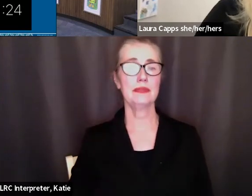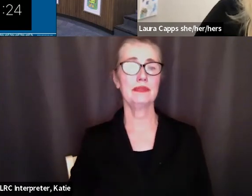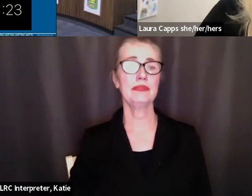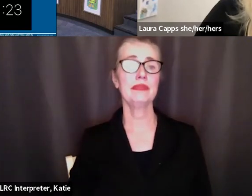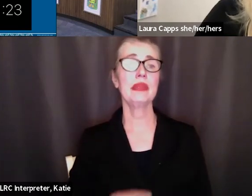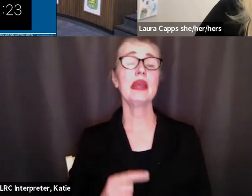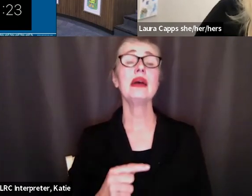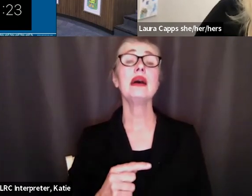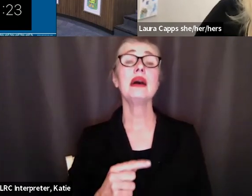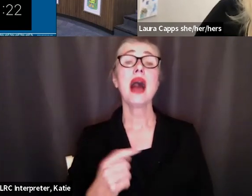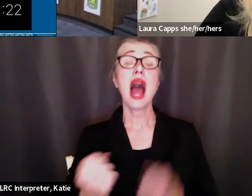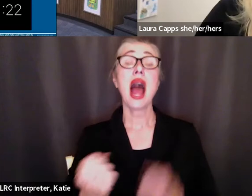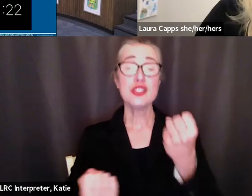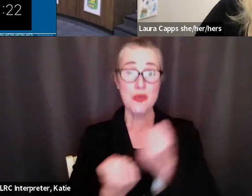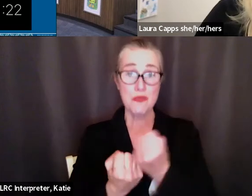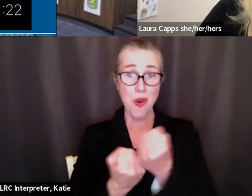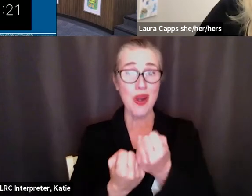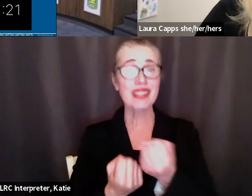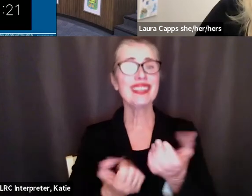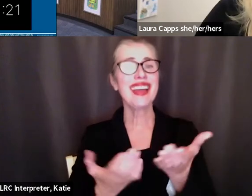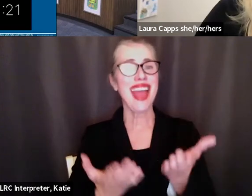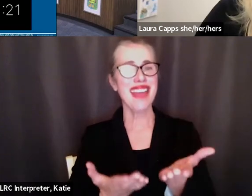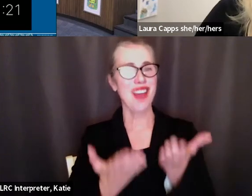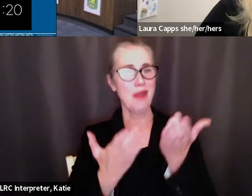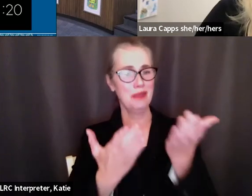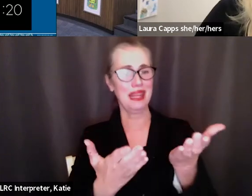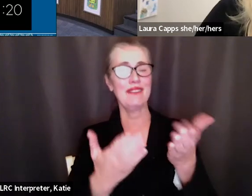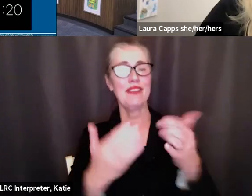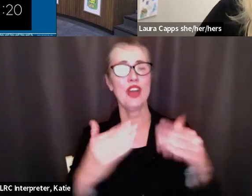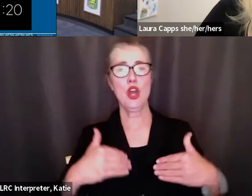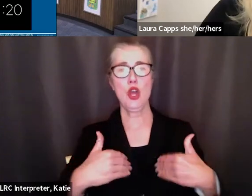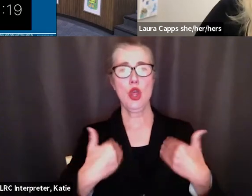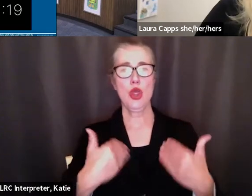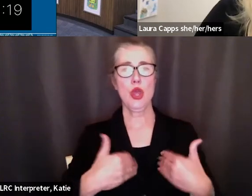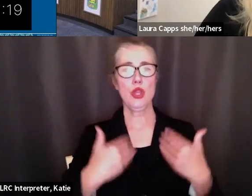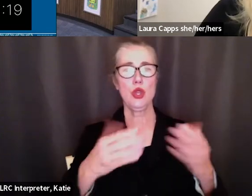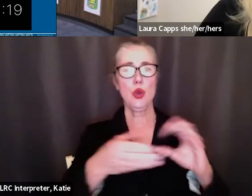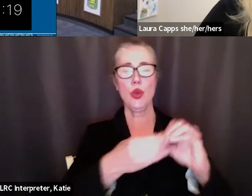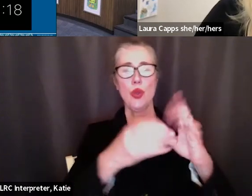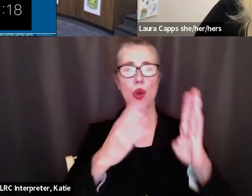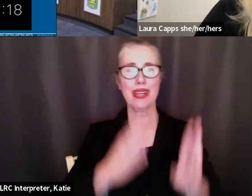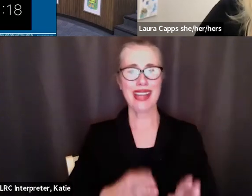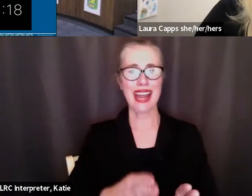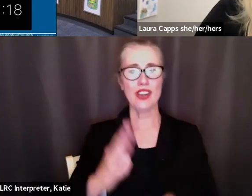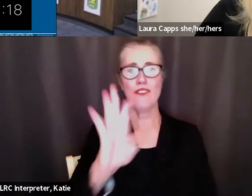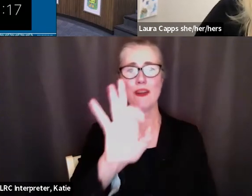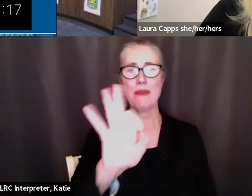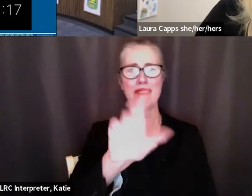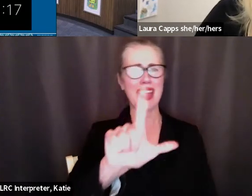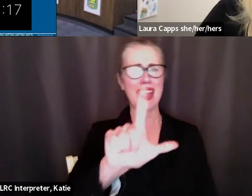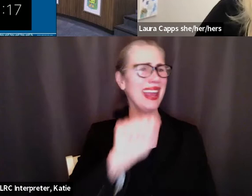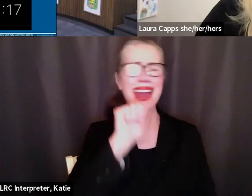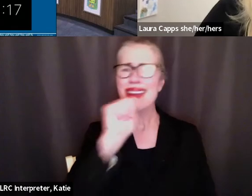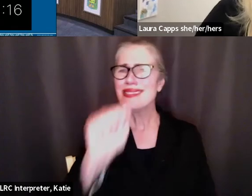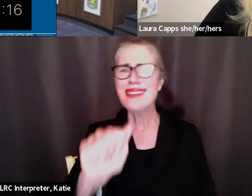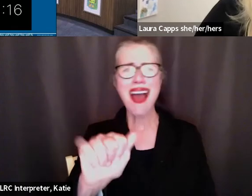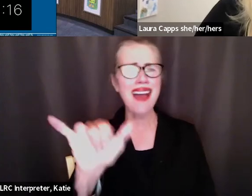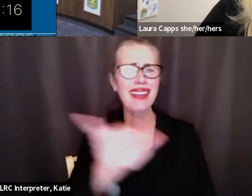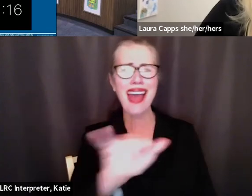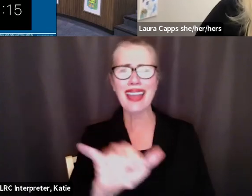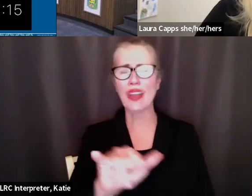and uplift the youth organizers from fla who are not puppets but students that have come here